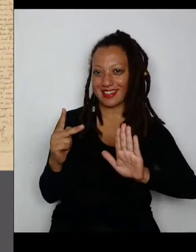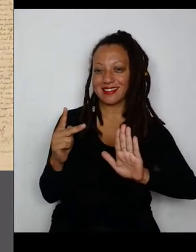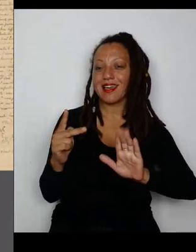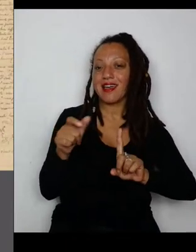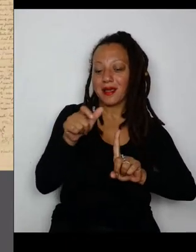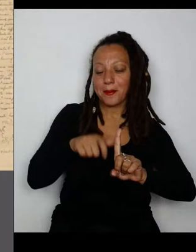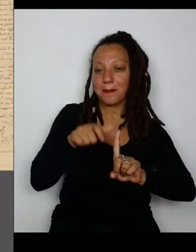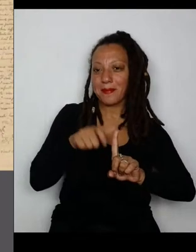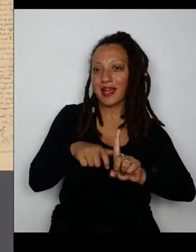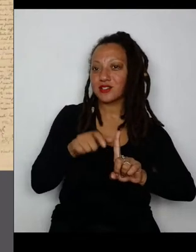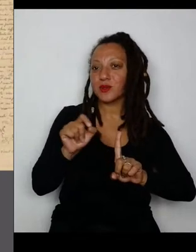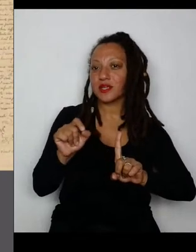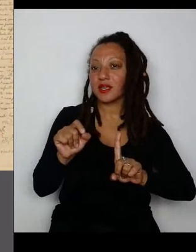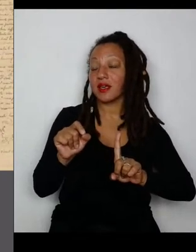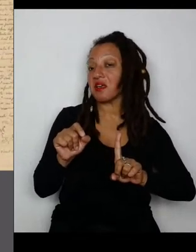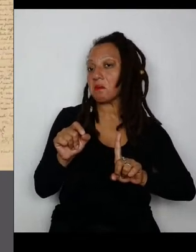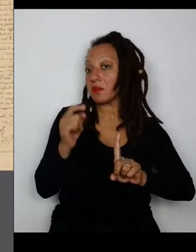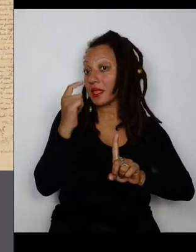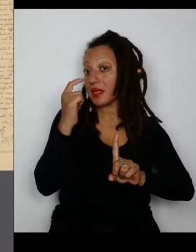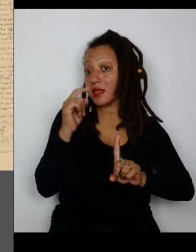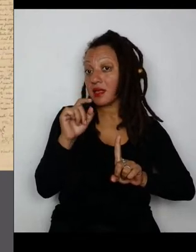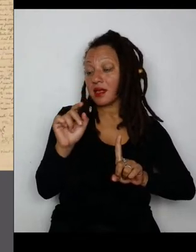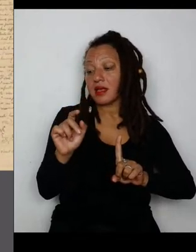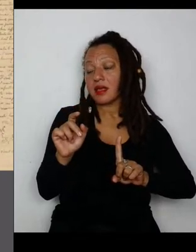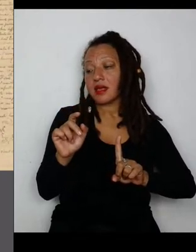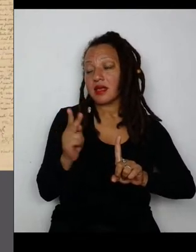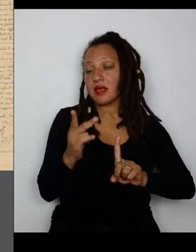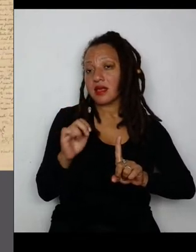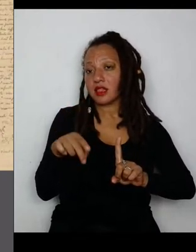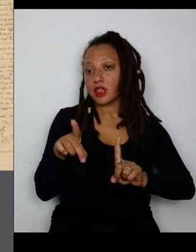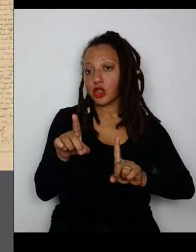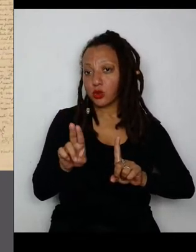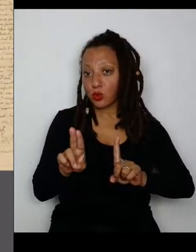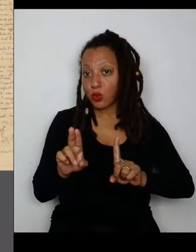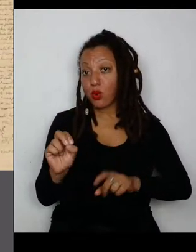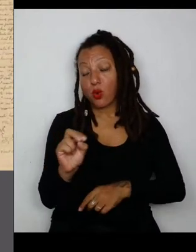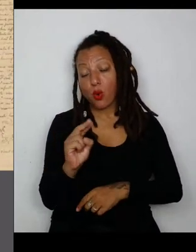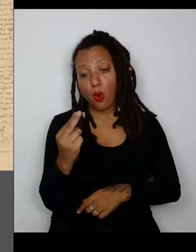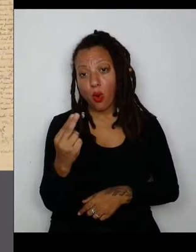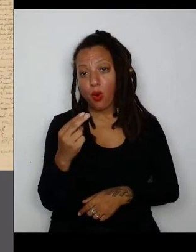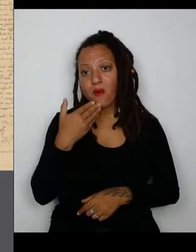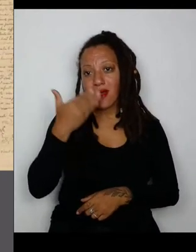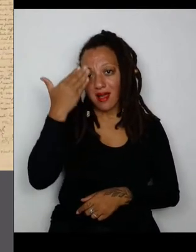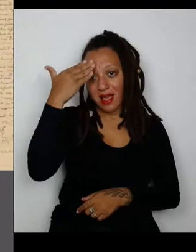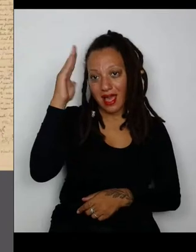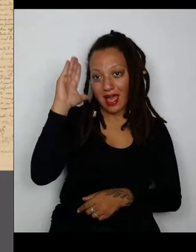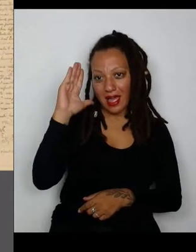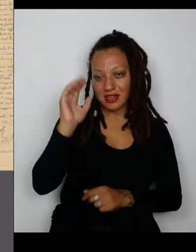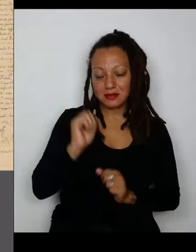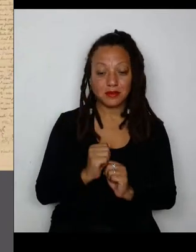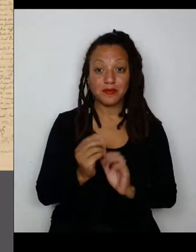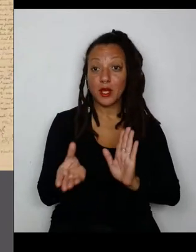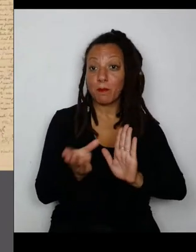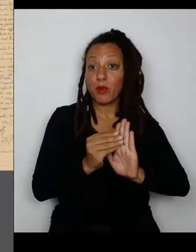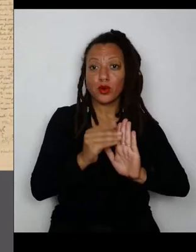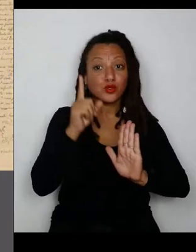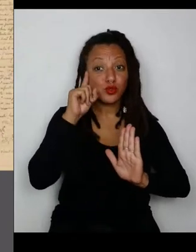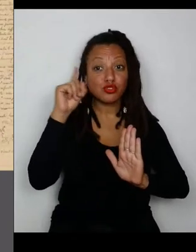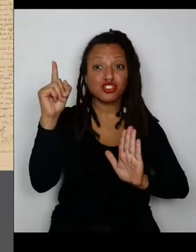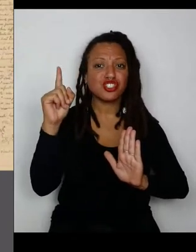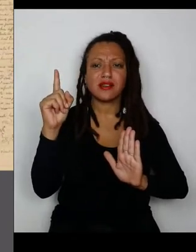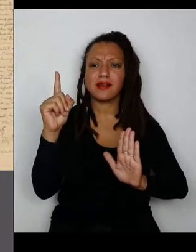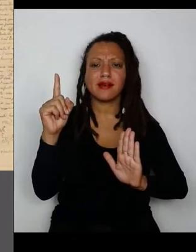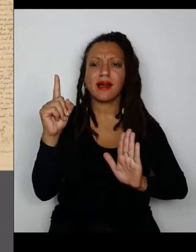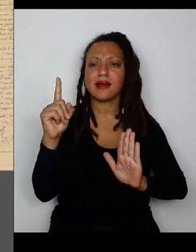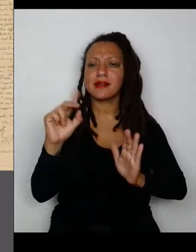located it in the year x before or after christ as well as in the time of tamil the